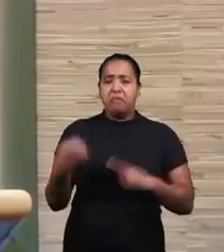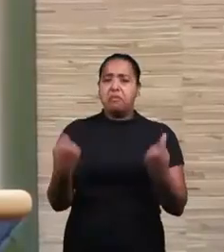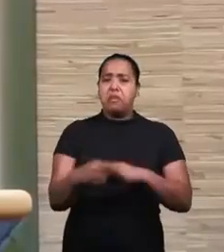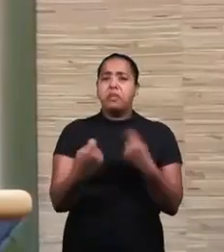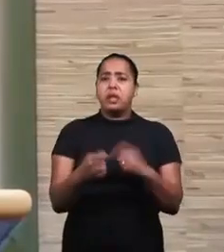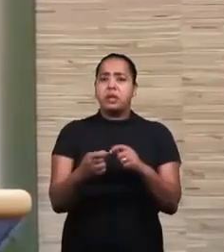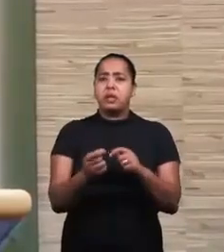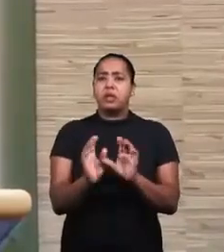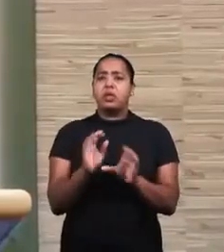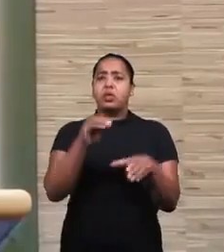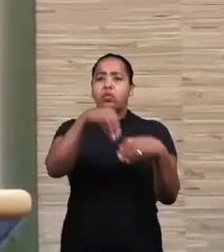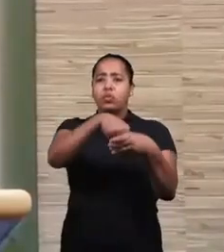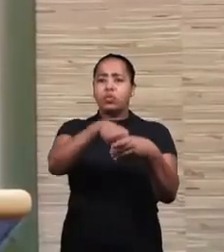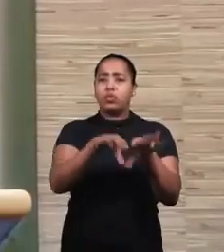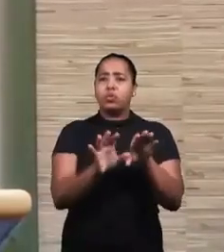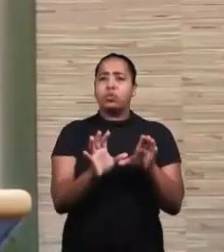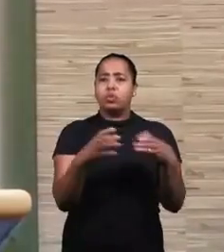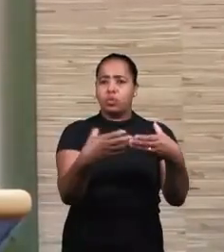We have another